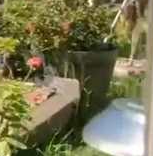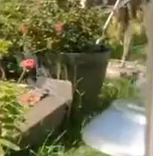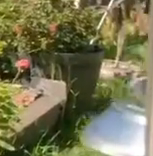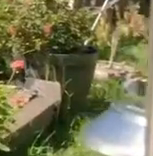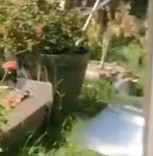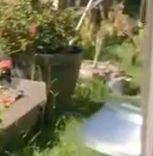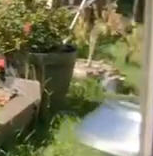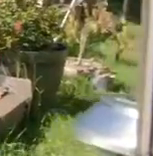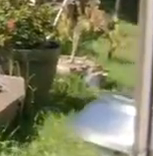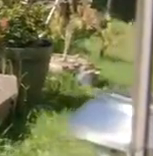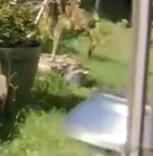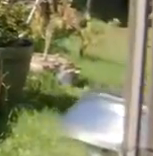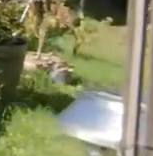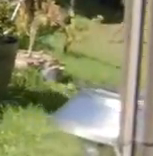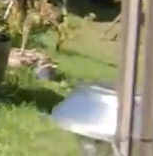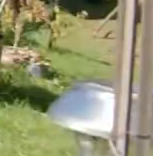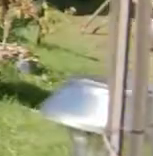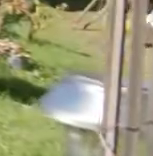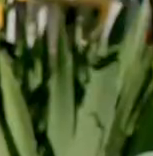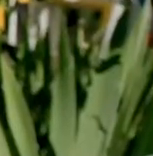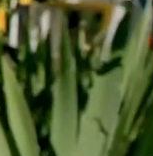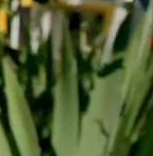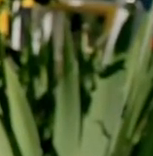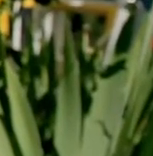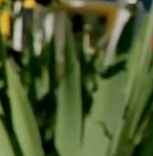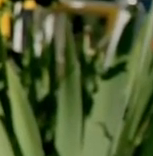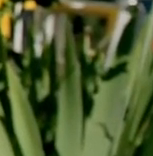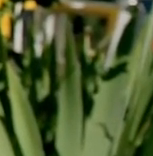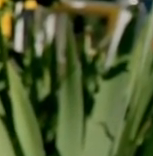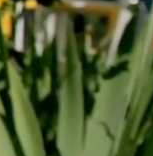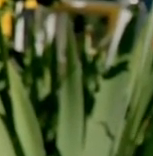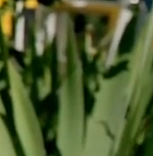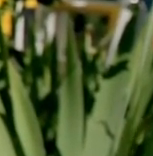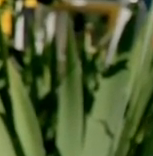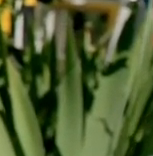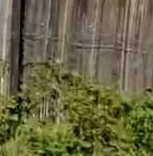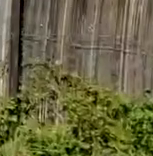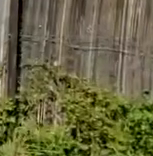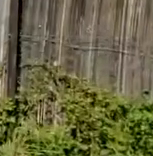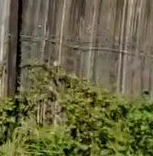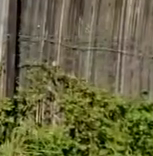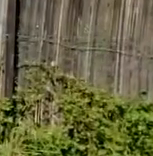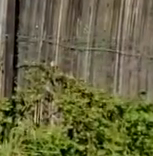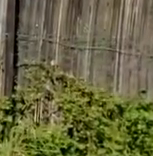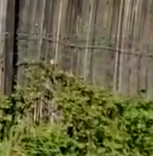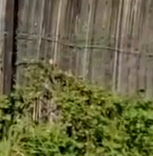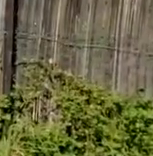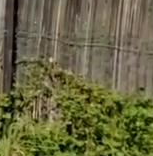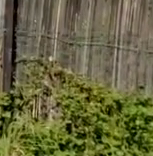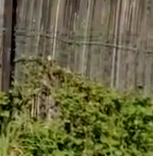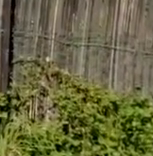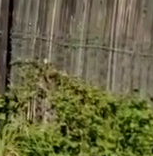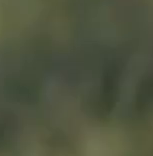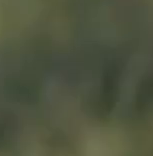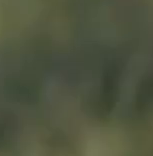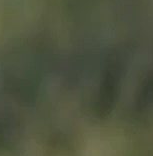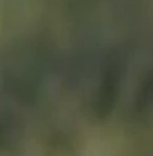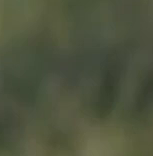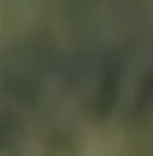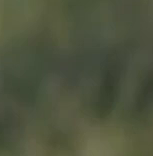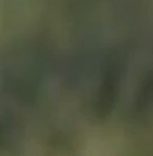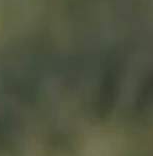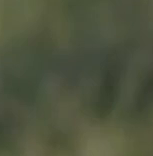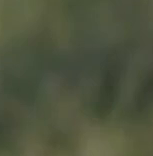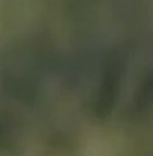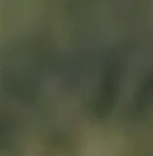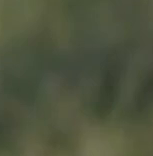dry. And we're just getting on with it because we've got no choice. But hey, this is a first world country.